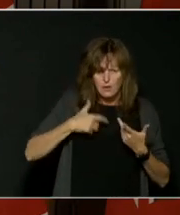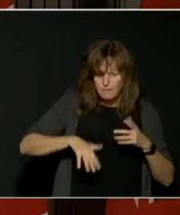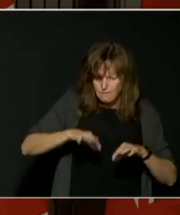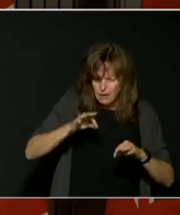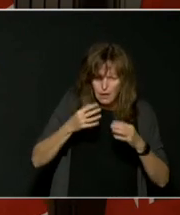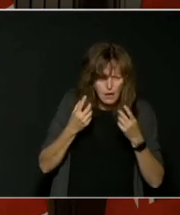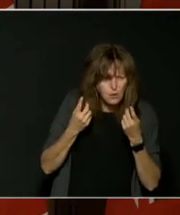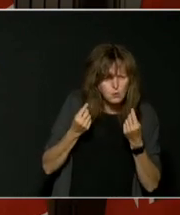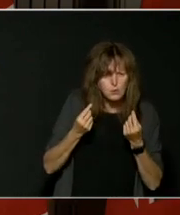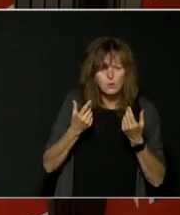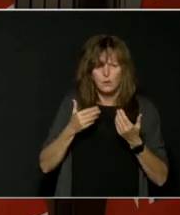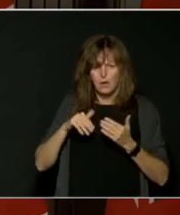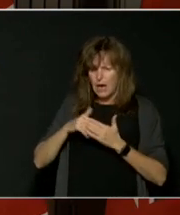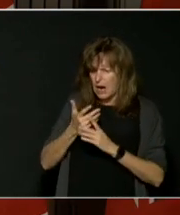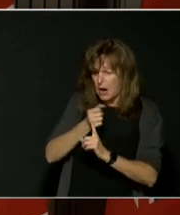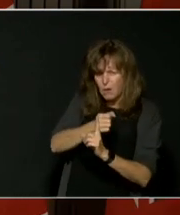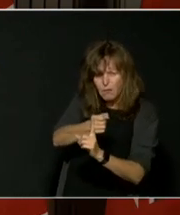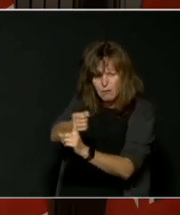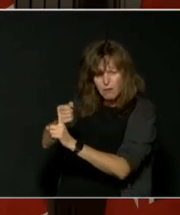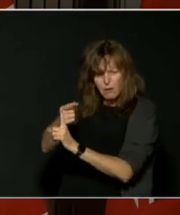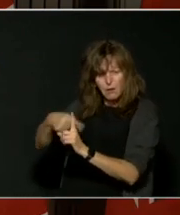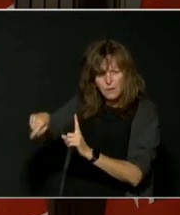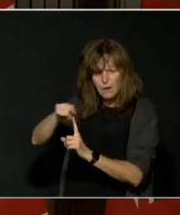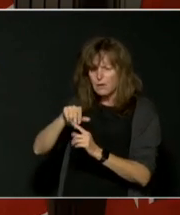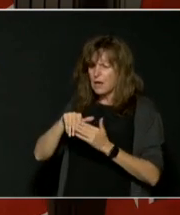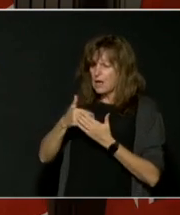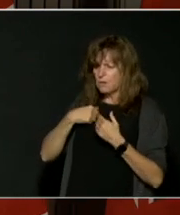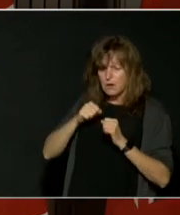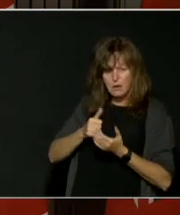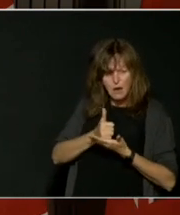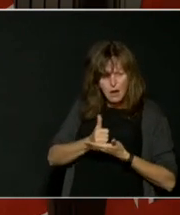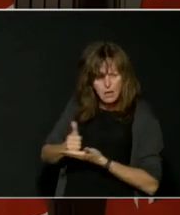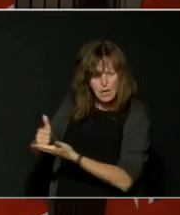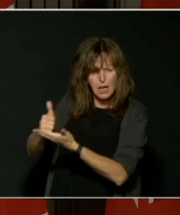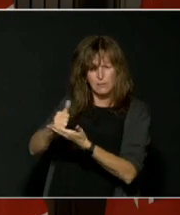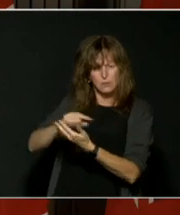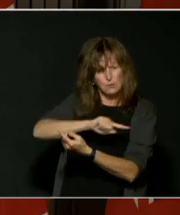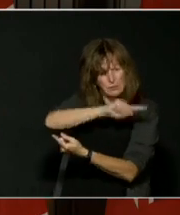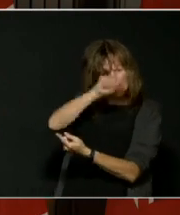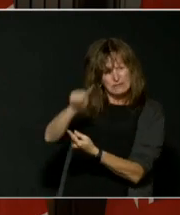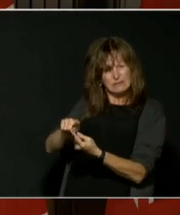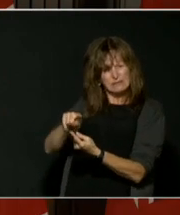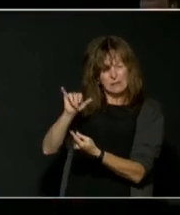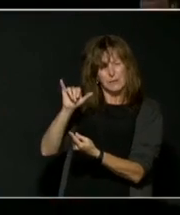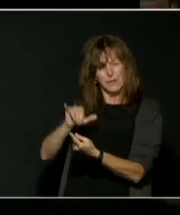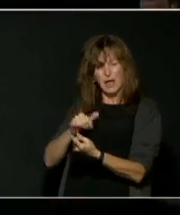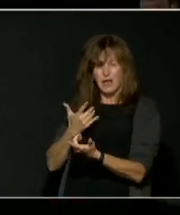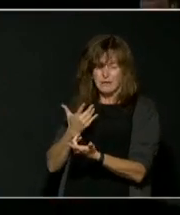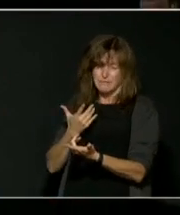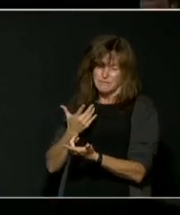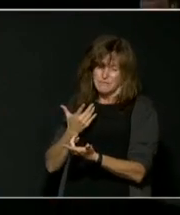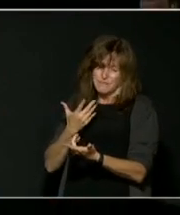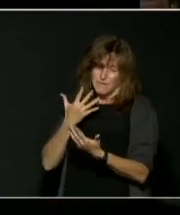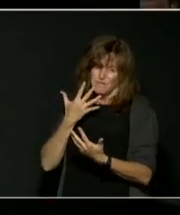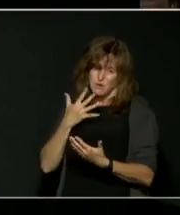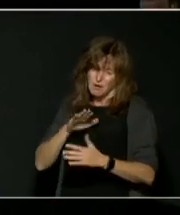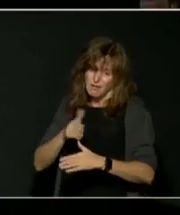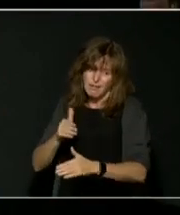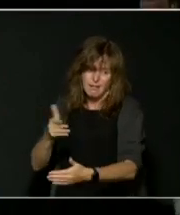but then most importantly, what can we do to reduce this terrible tragedy. Next